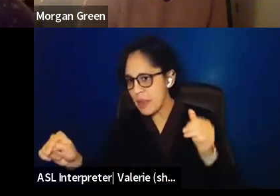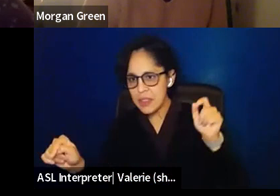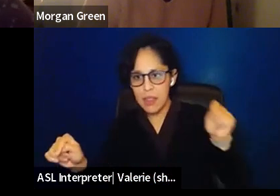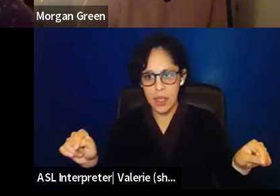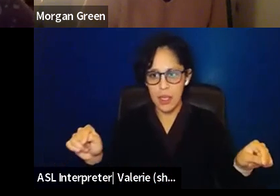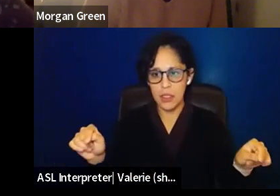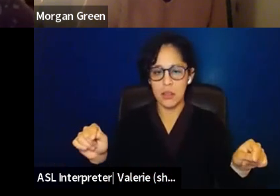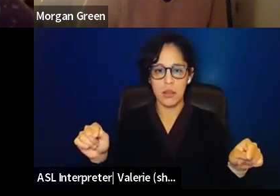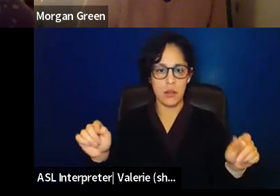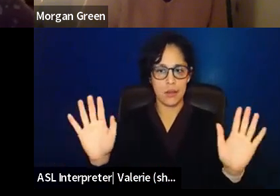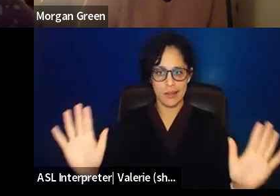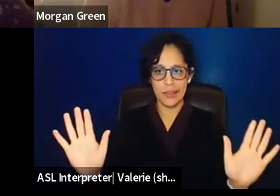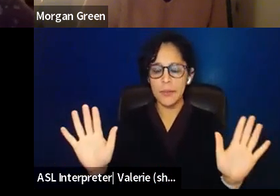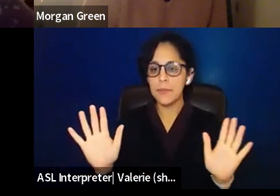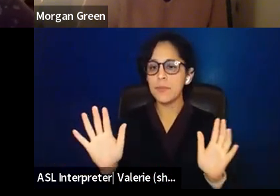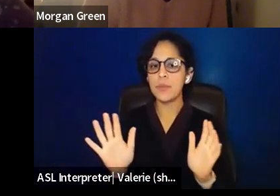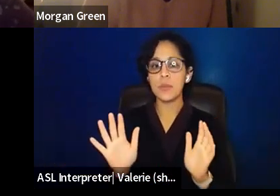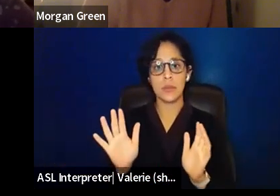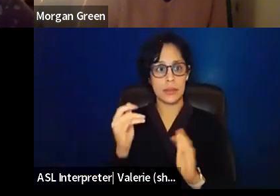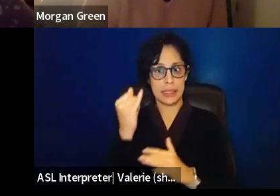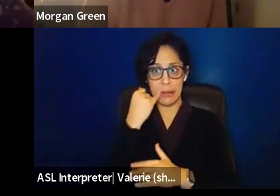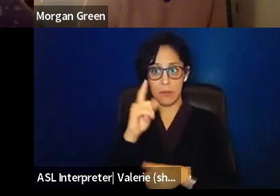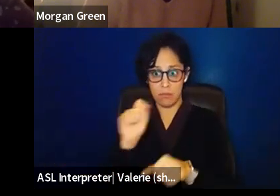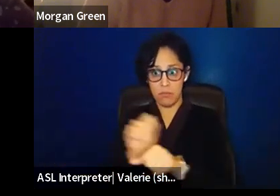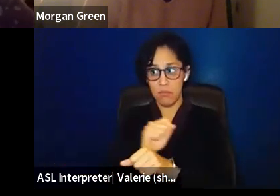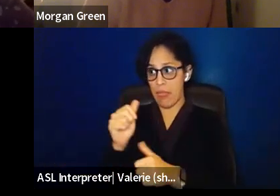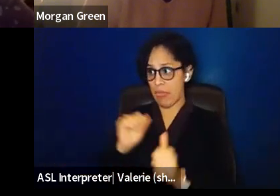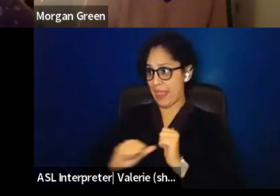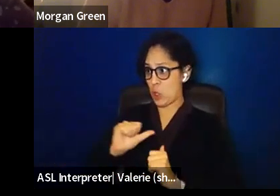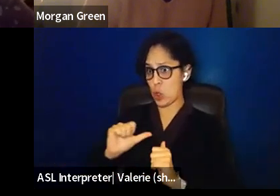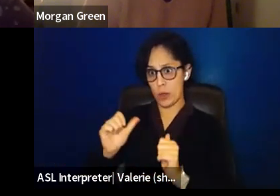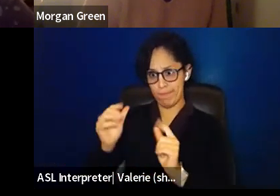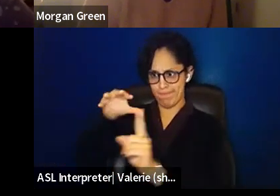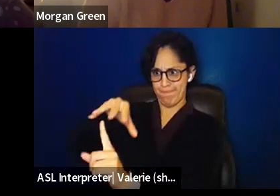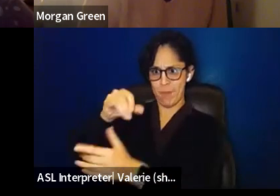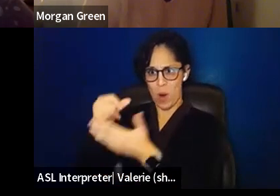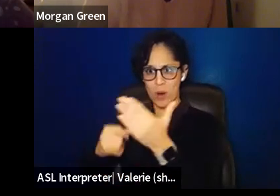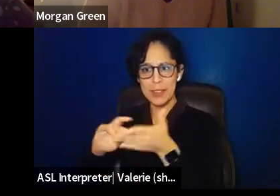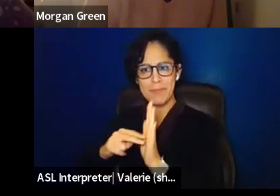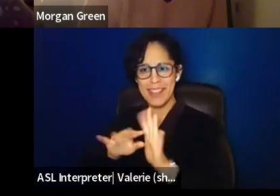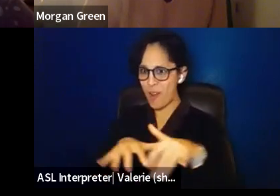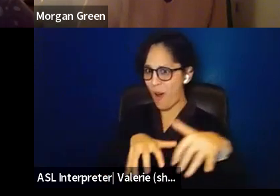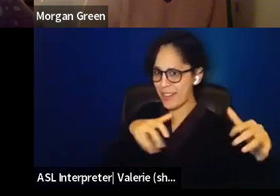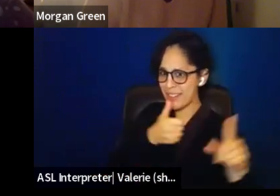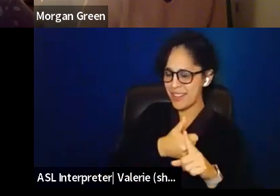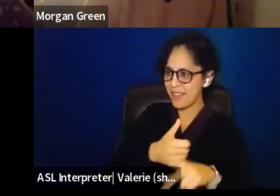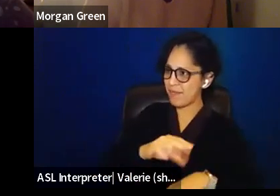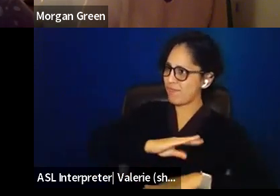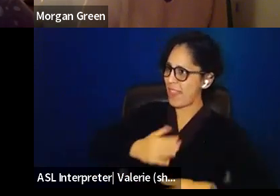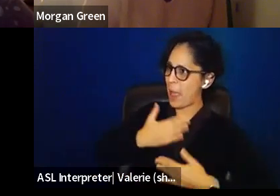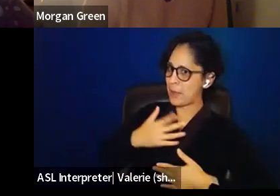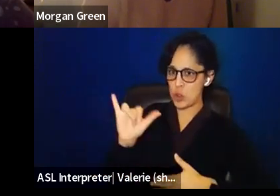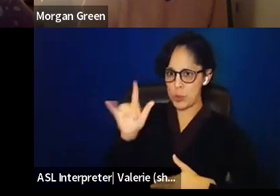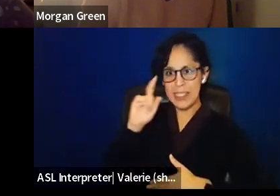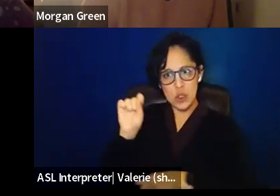all the audiences will be much happier, to be perfectly honest. Because the work will be better. So we have sort of a commitment